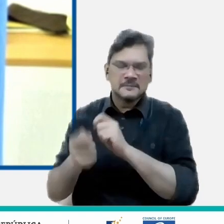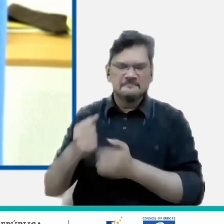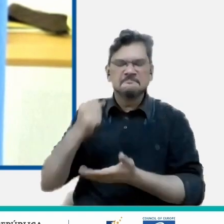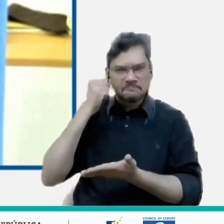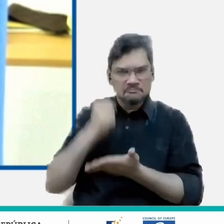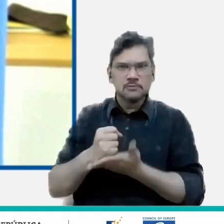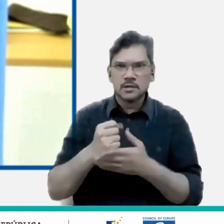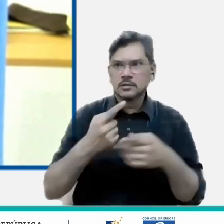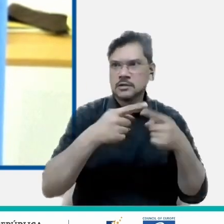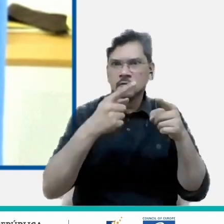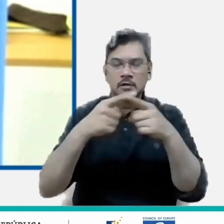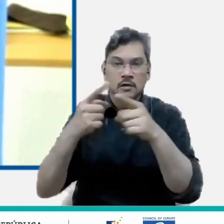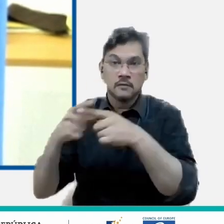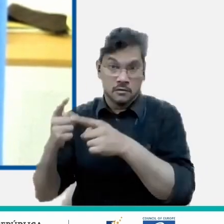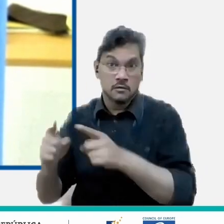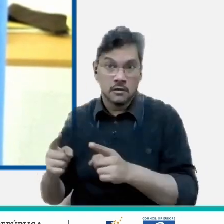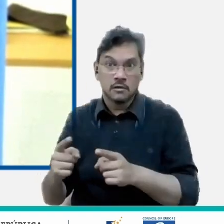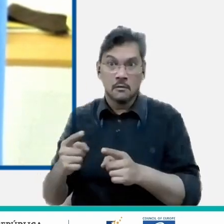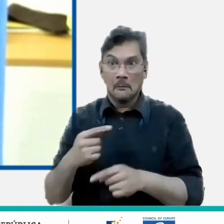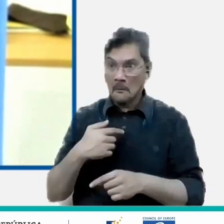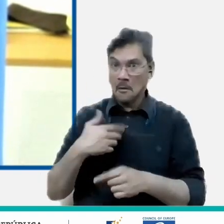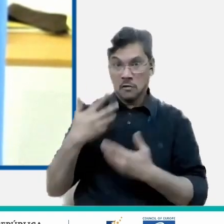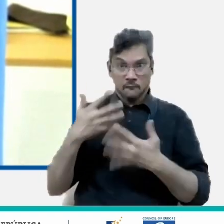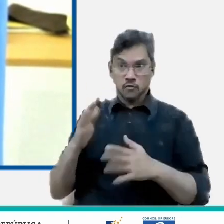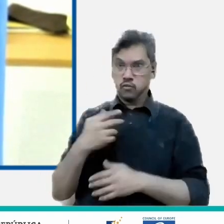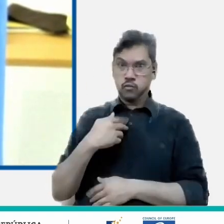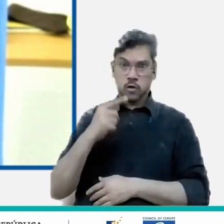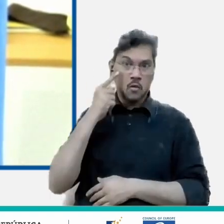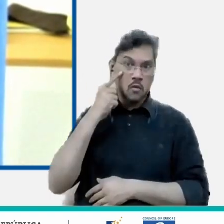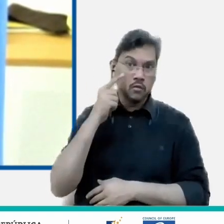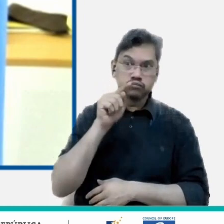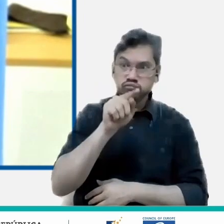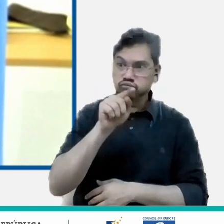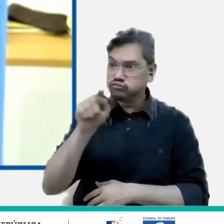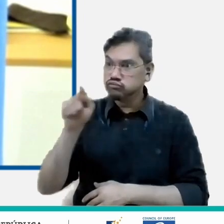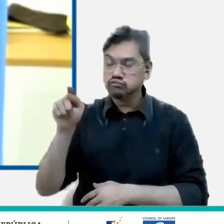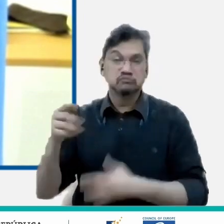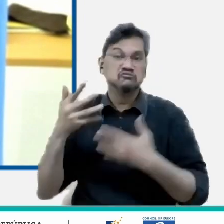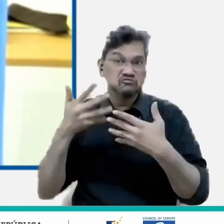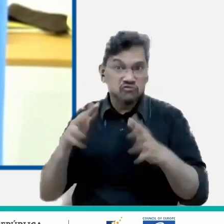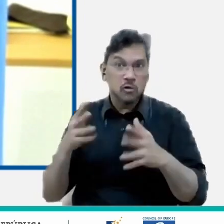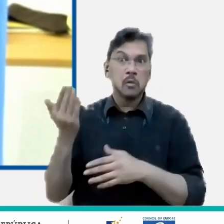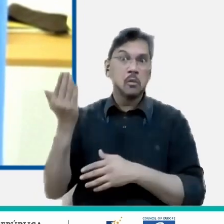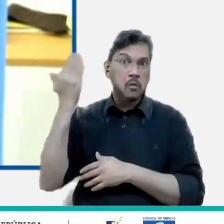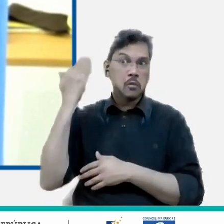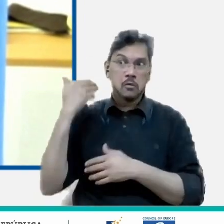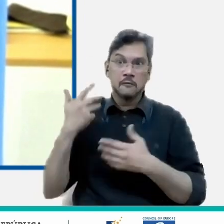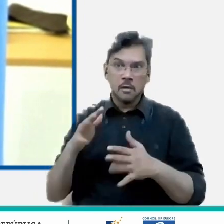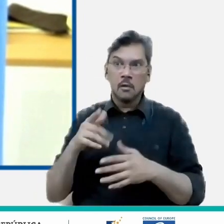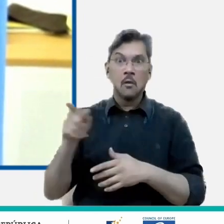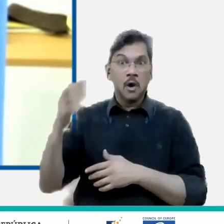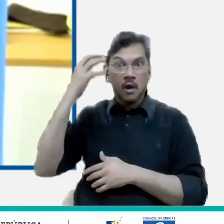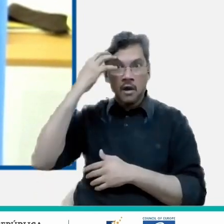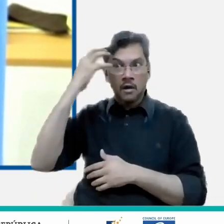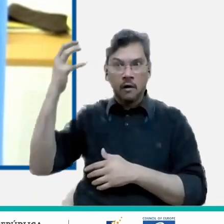could witness firsthand, and I'd like to know that I'm very, very aware of the efforts of the Armenian government to systematize